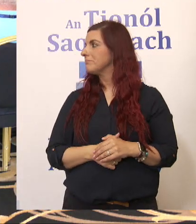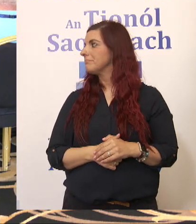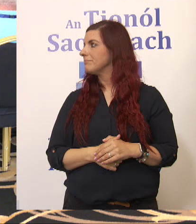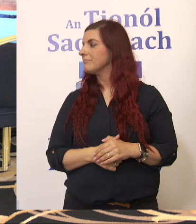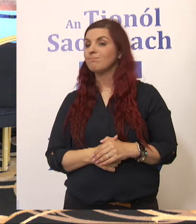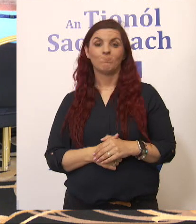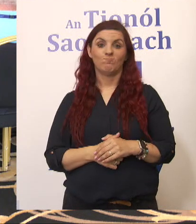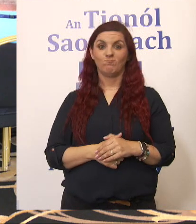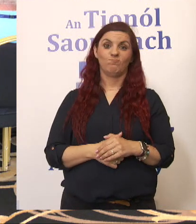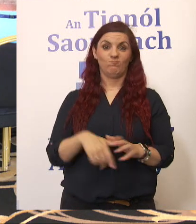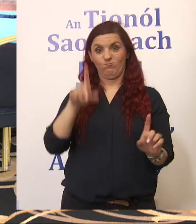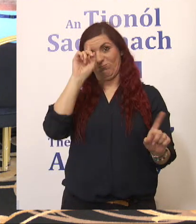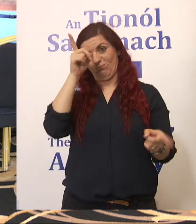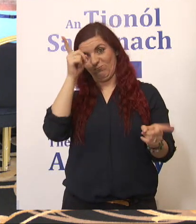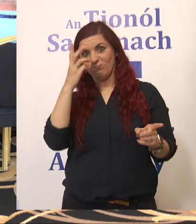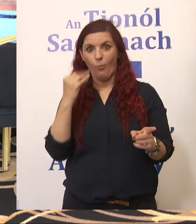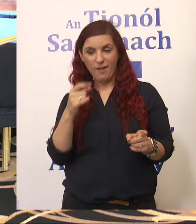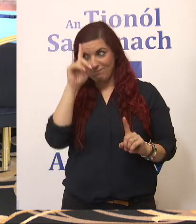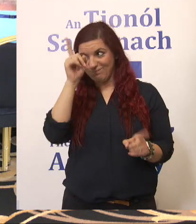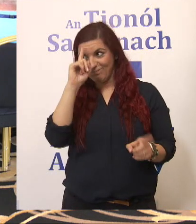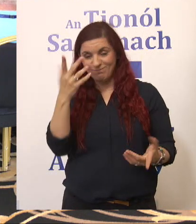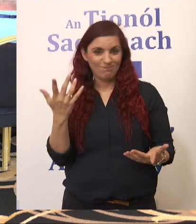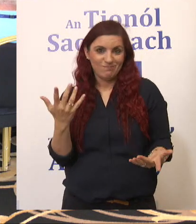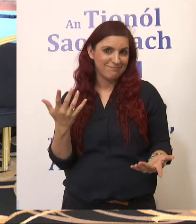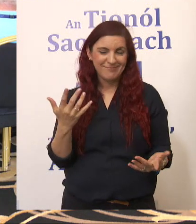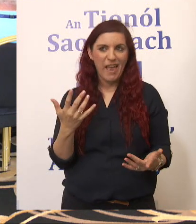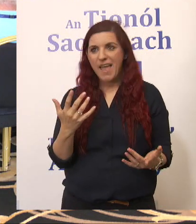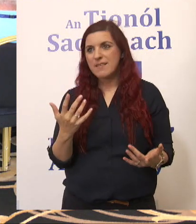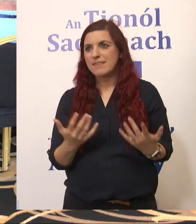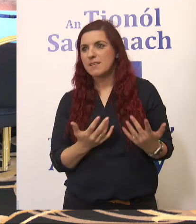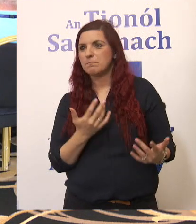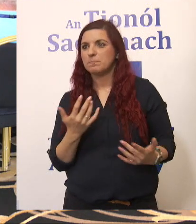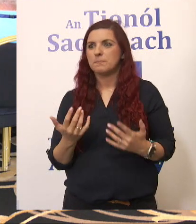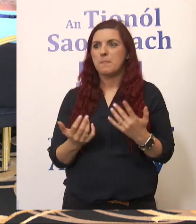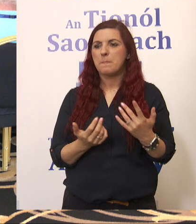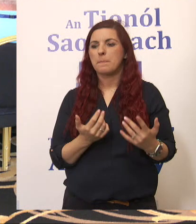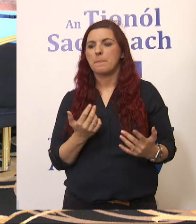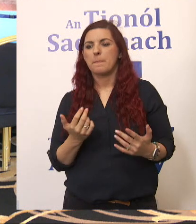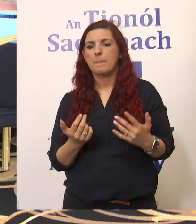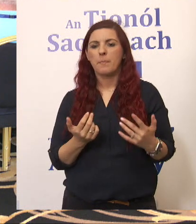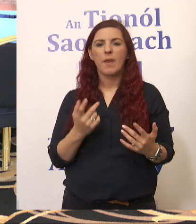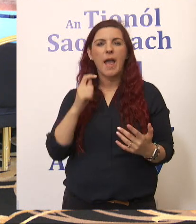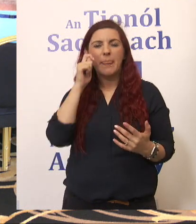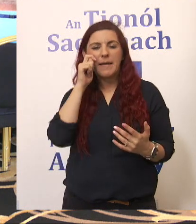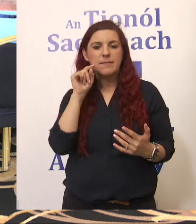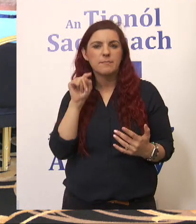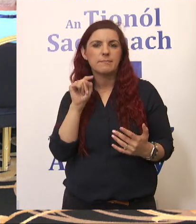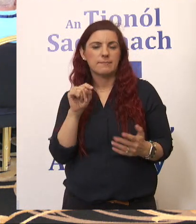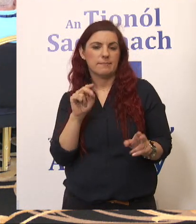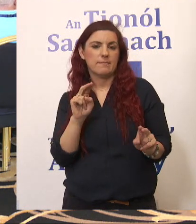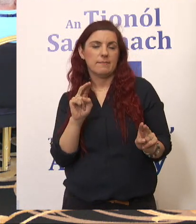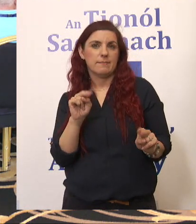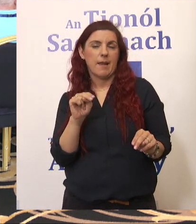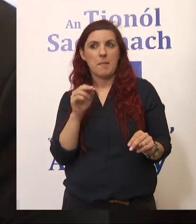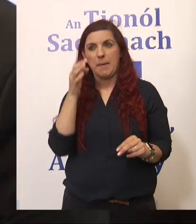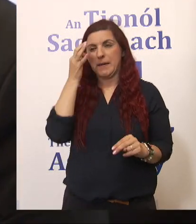I'm afraid I don't have any insider knowledge on that. I suppose I could hazard a guess that it was a kind